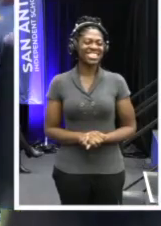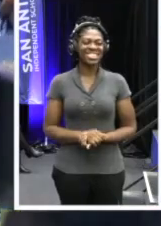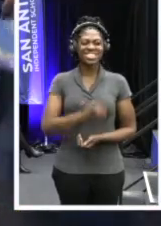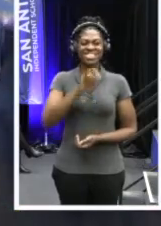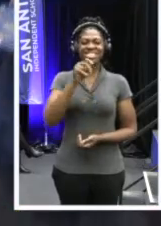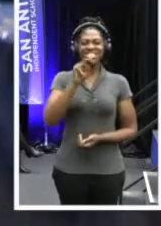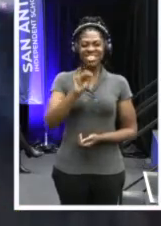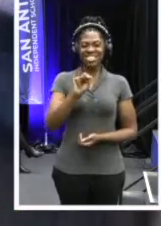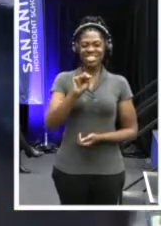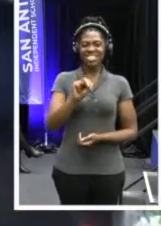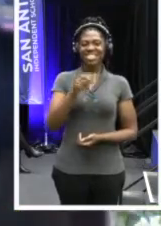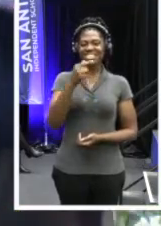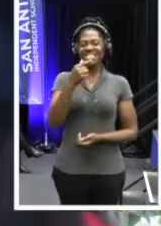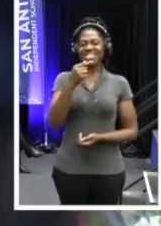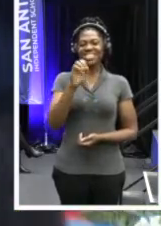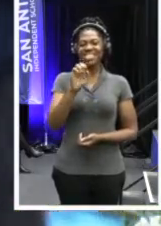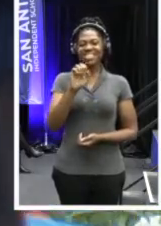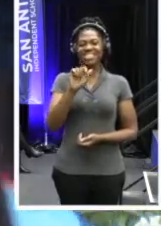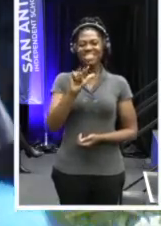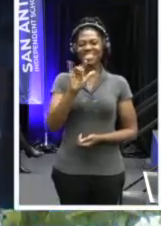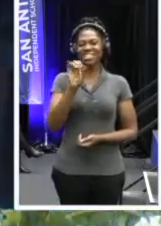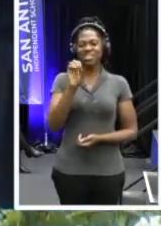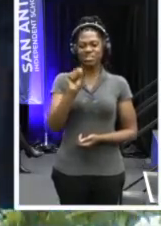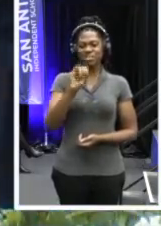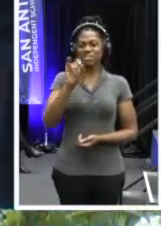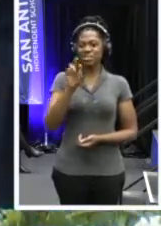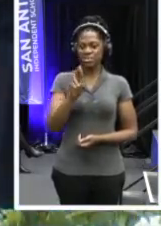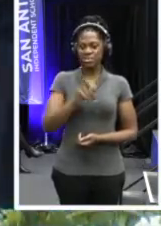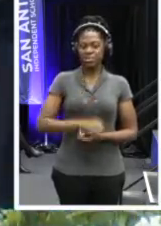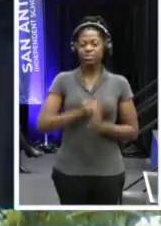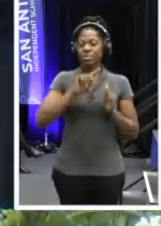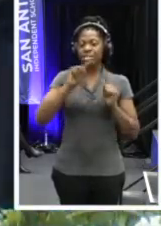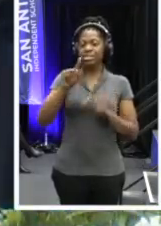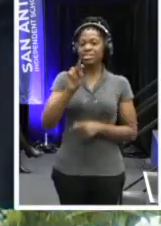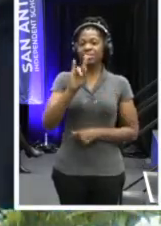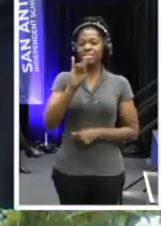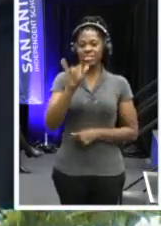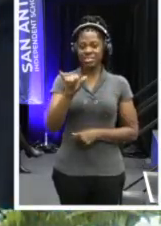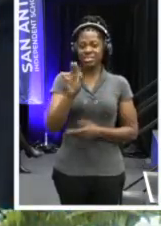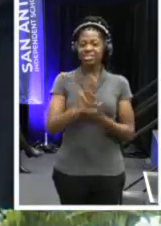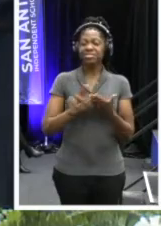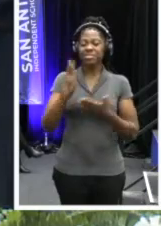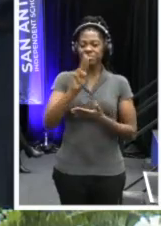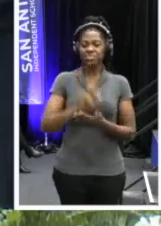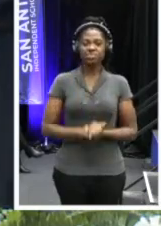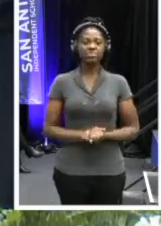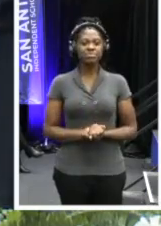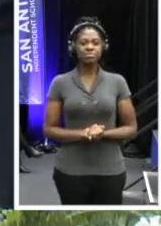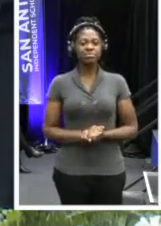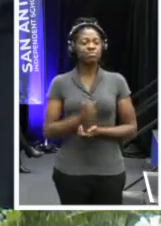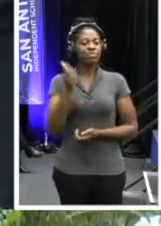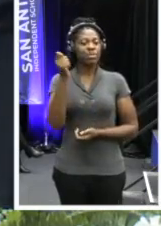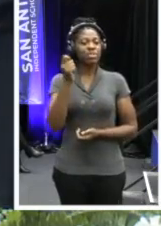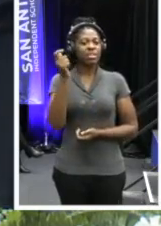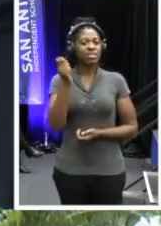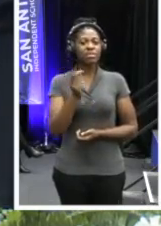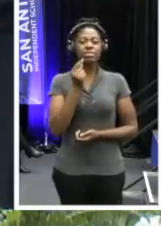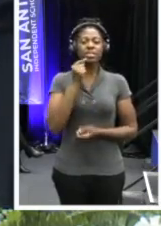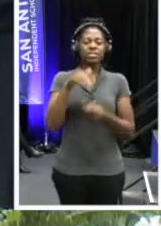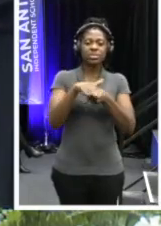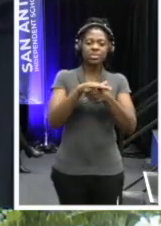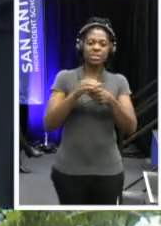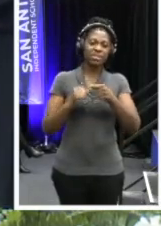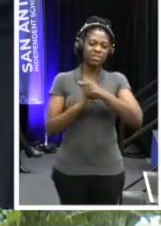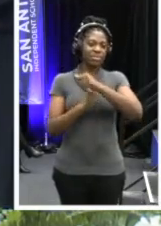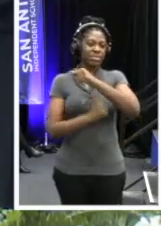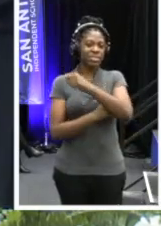John Henry De Hoyos, Jr. will be attending Trinity University, recipient of the San Antonio Area